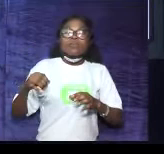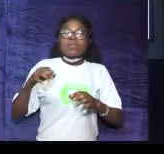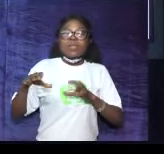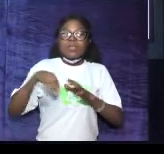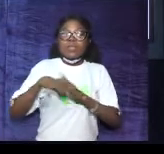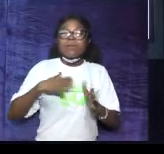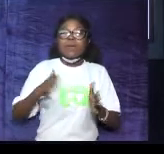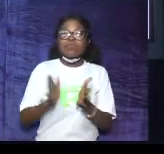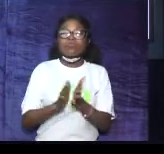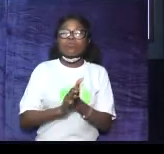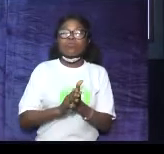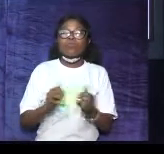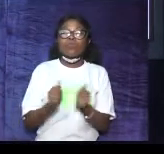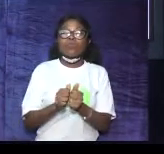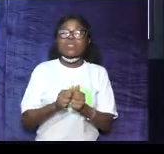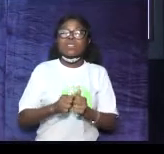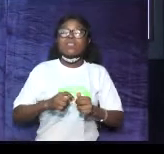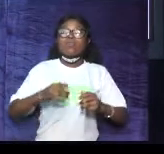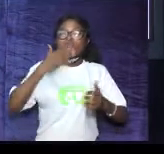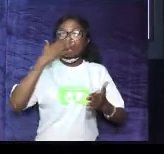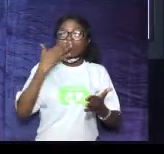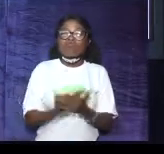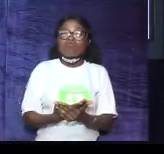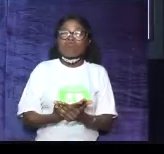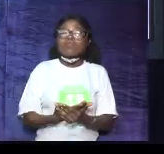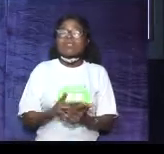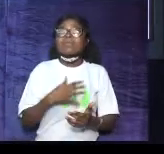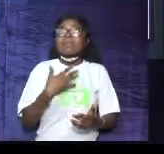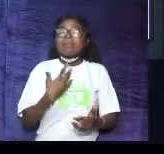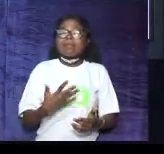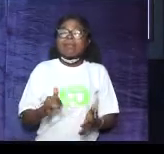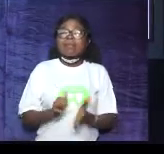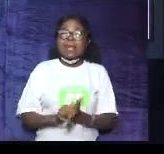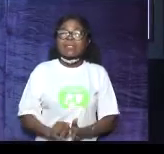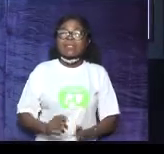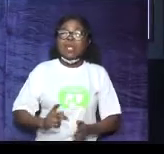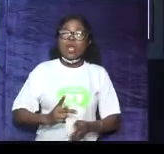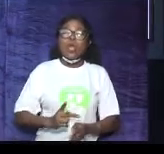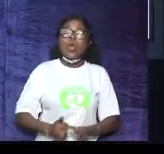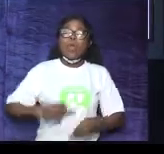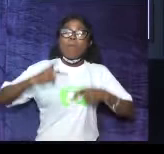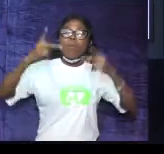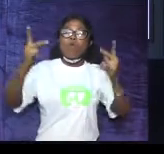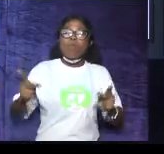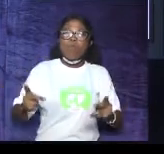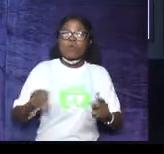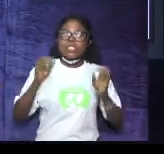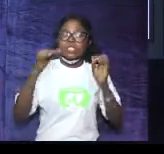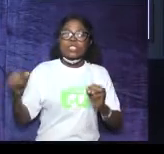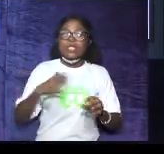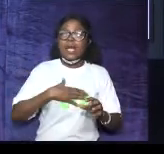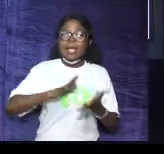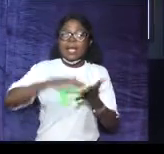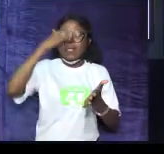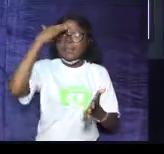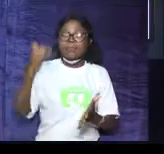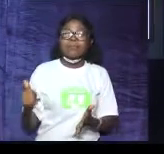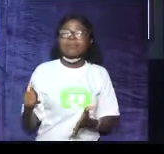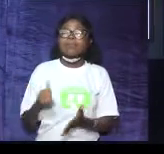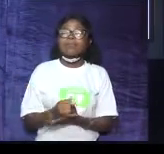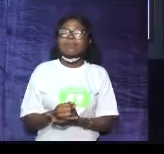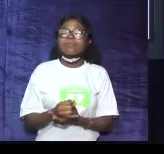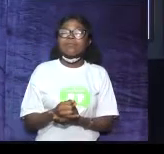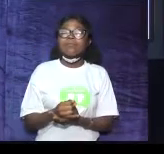my school with adequate facilities that promote teaching and